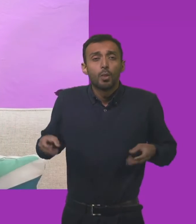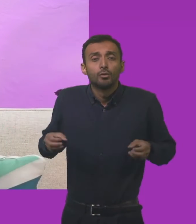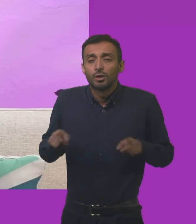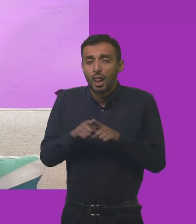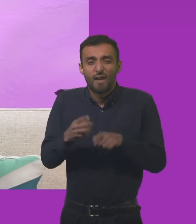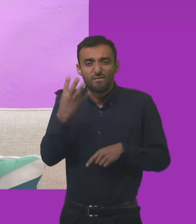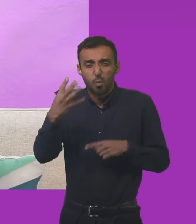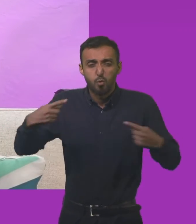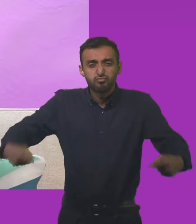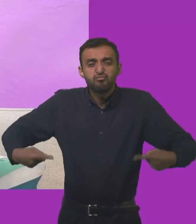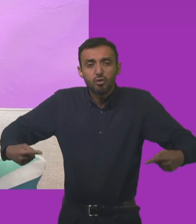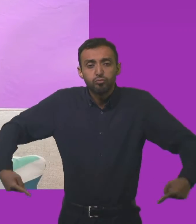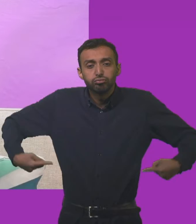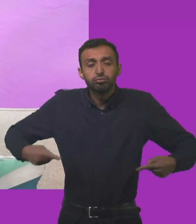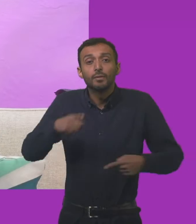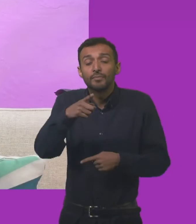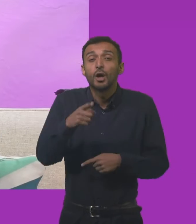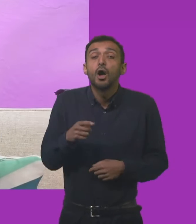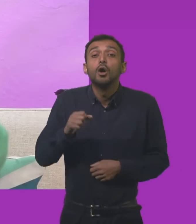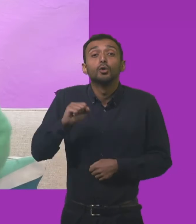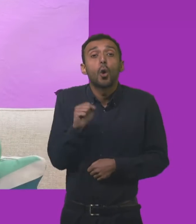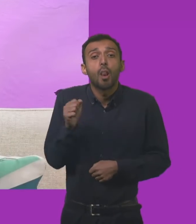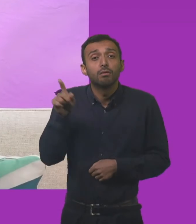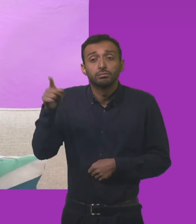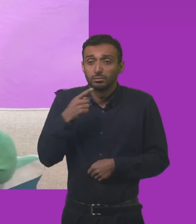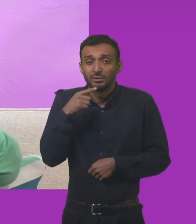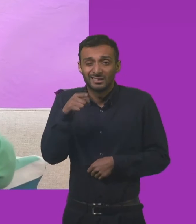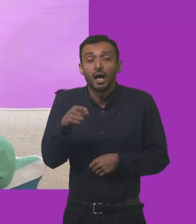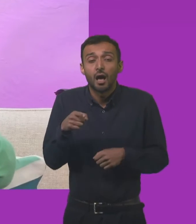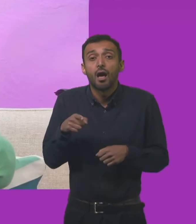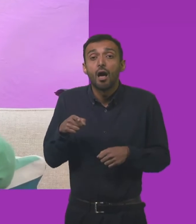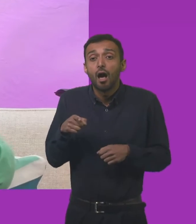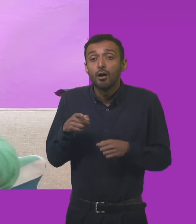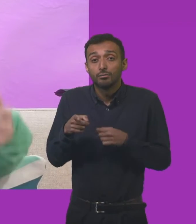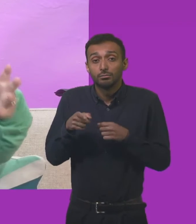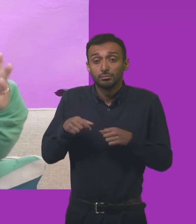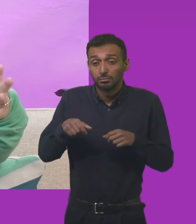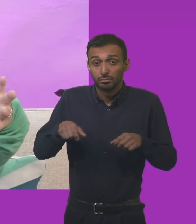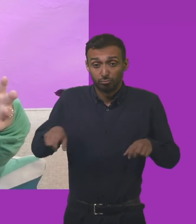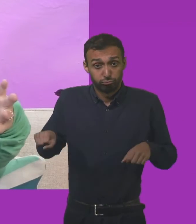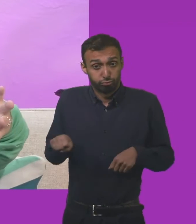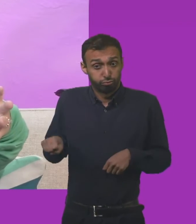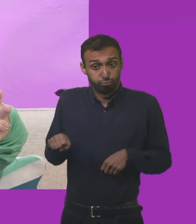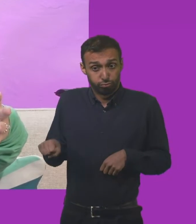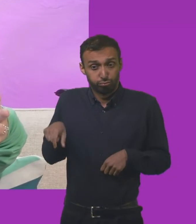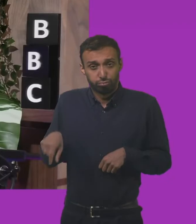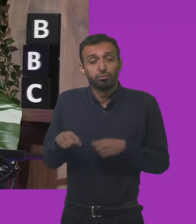actually in Scotland, they said a mobility scooter is an alternative form of public transportation. So it's not like I'm going to be driving that on